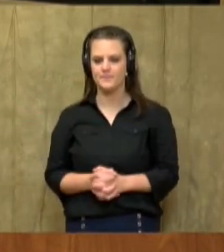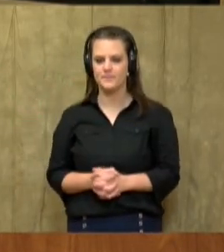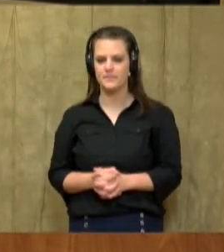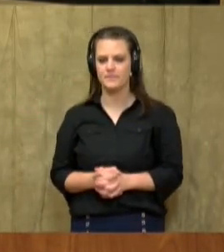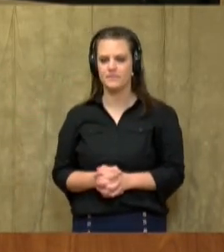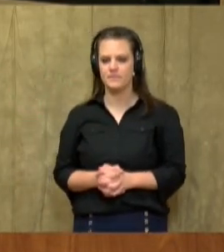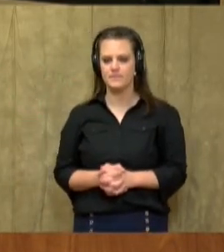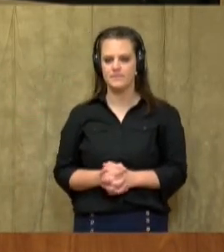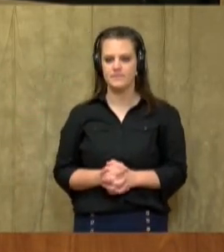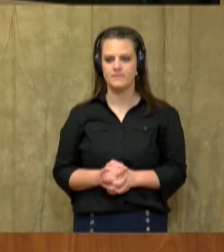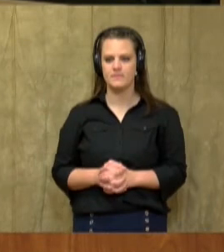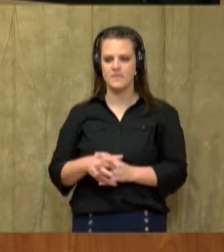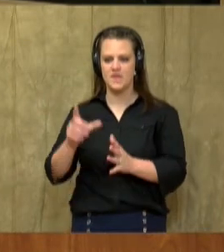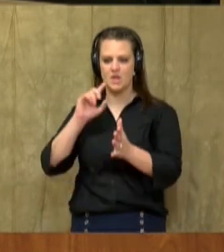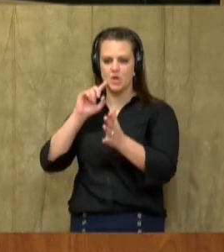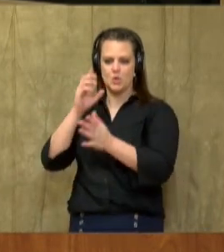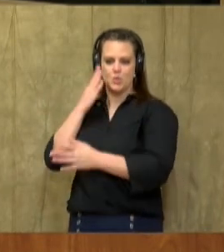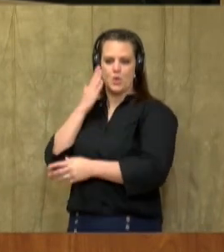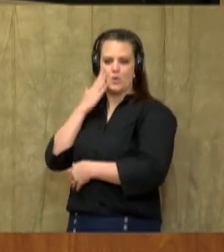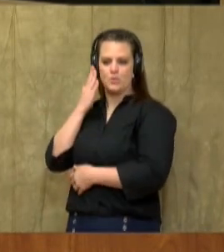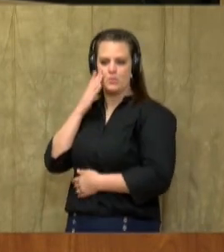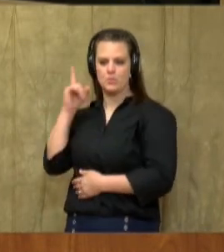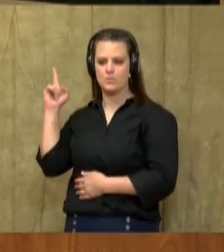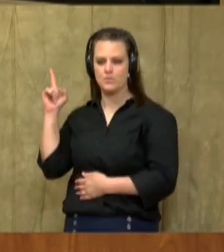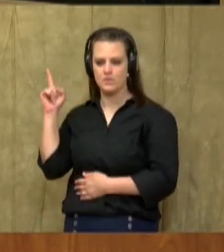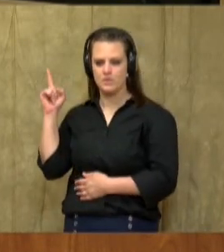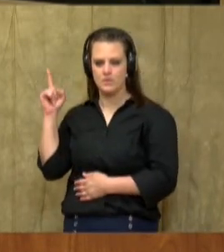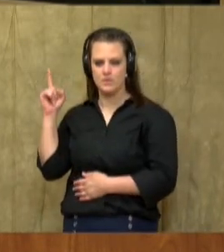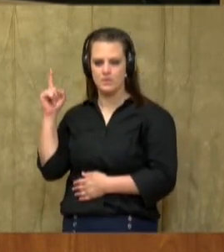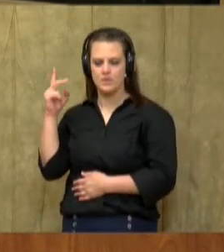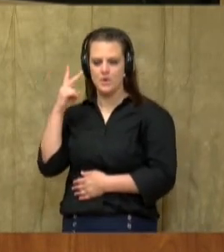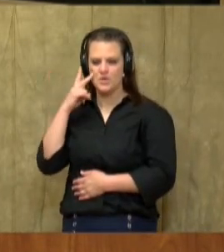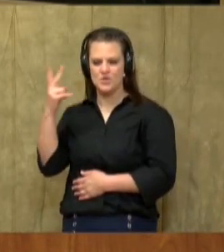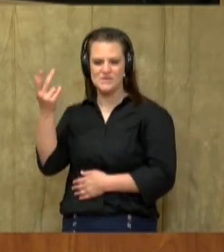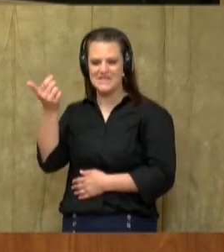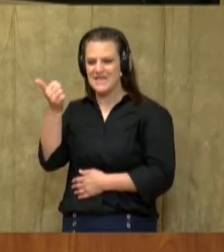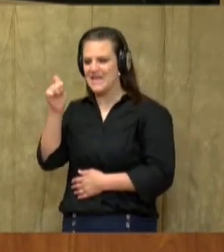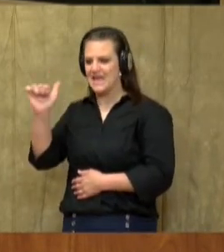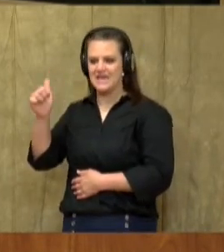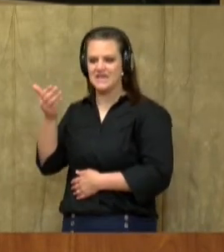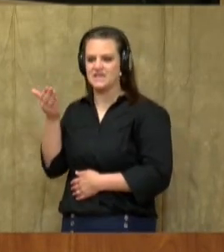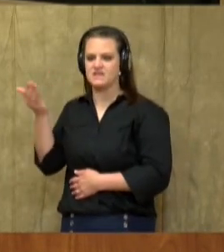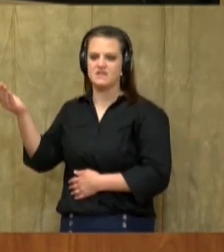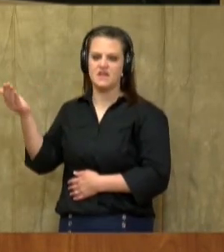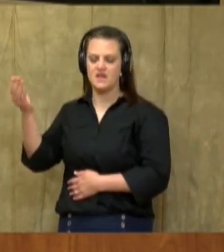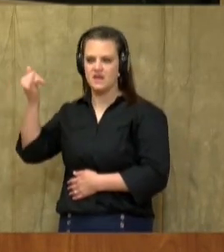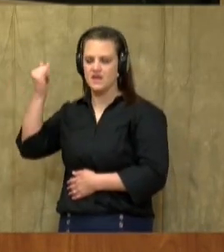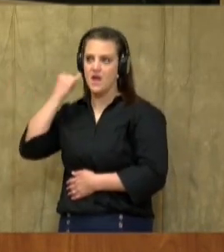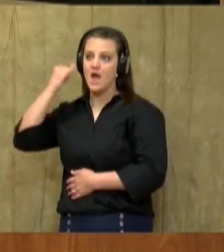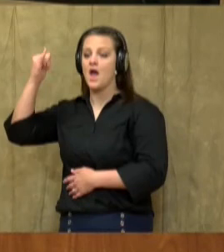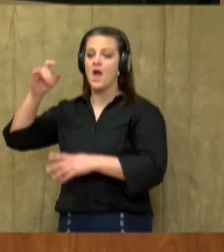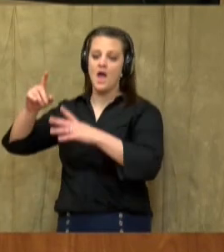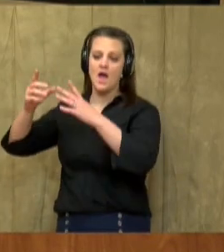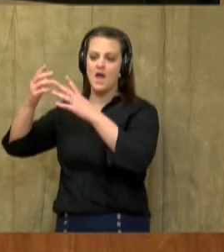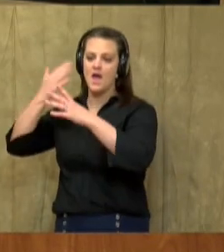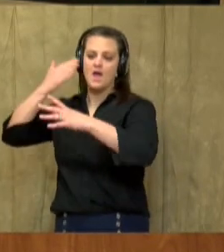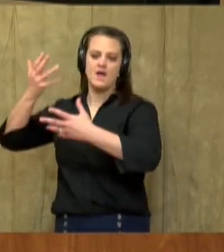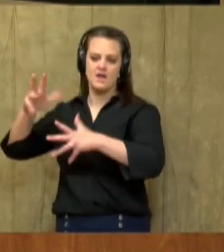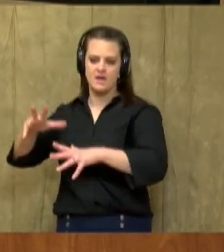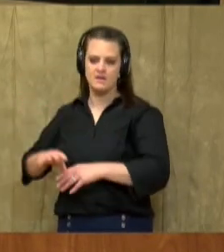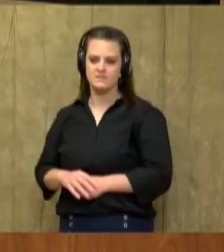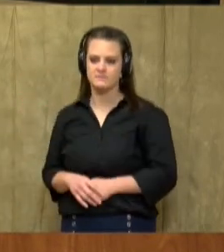first your. Do you know what that is? Do you see anything in that that gives you an idea of what this your